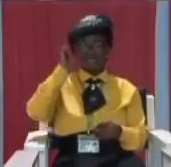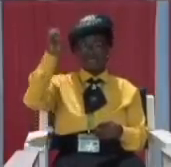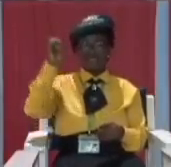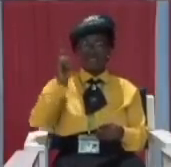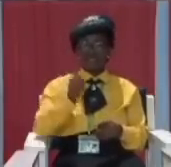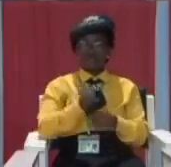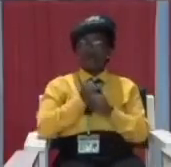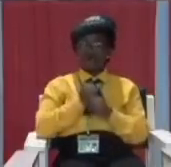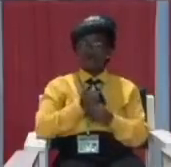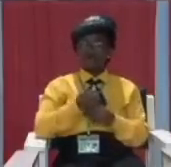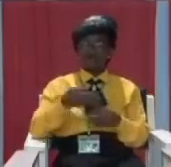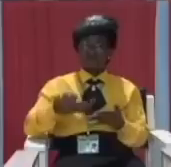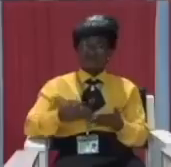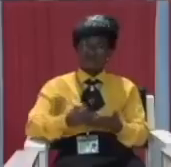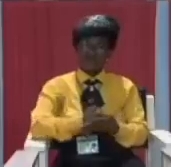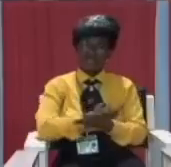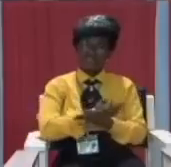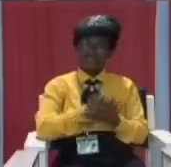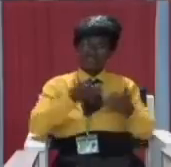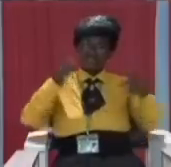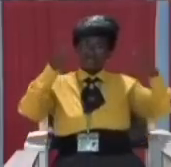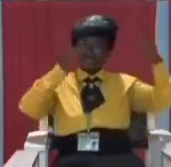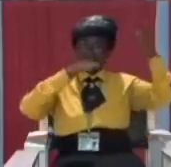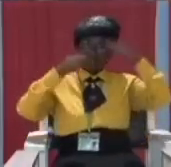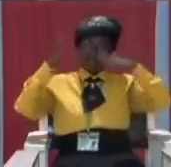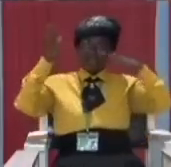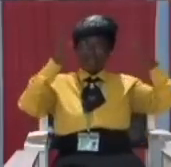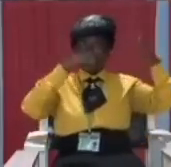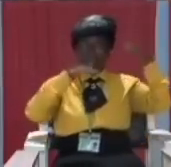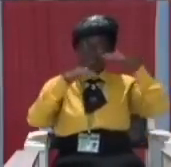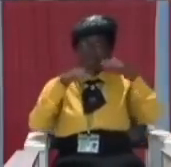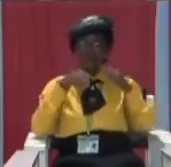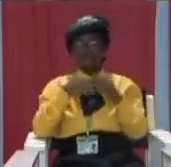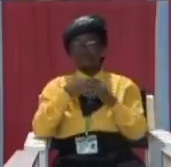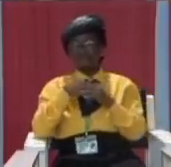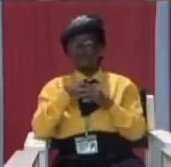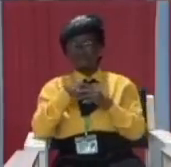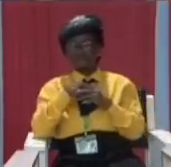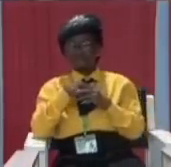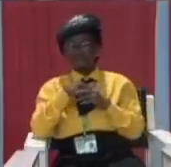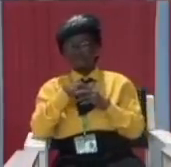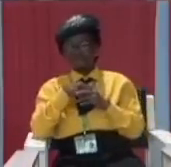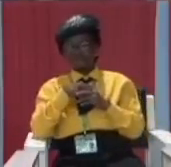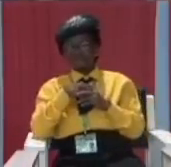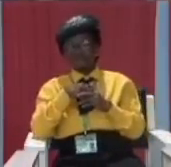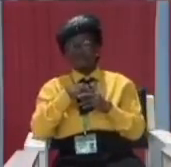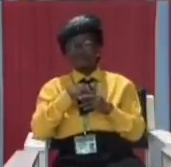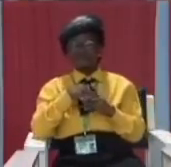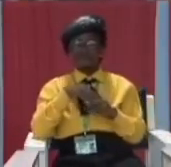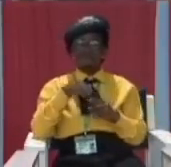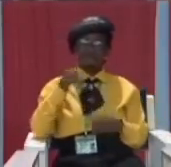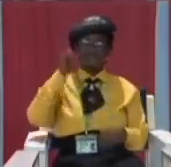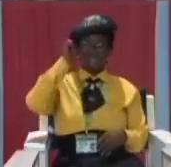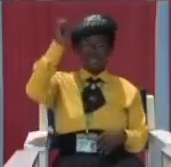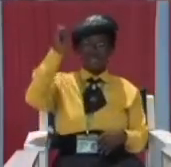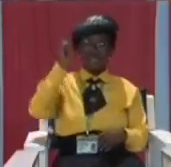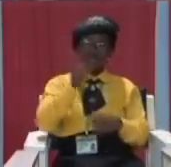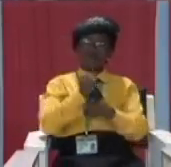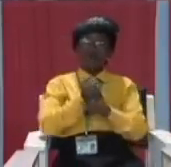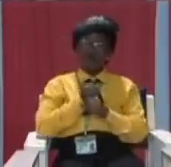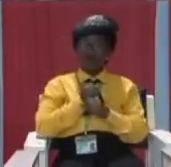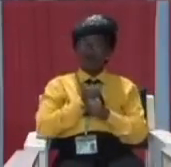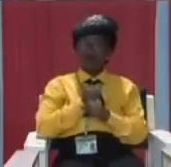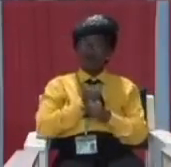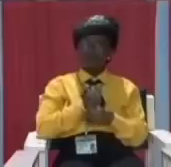fresh air. he got